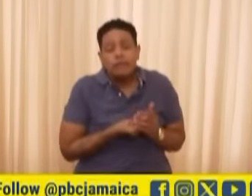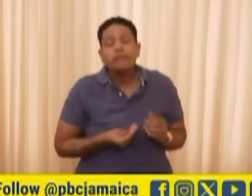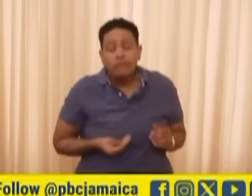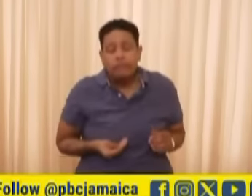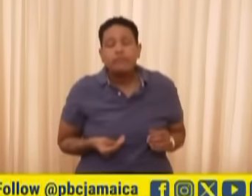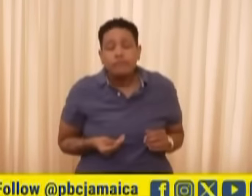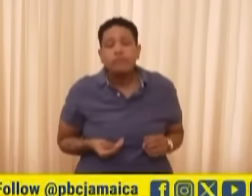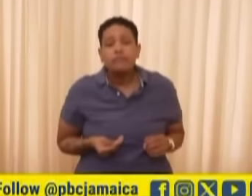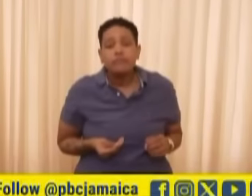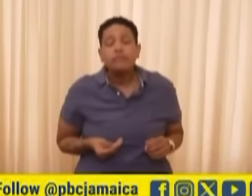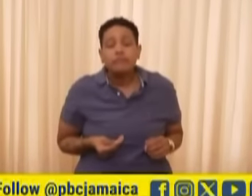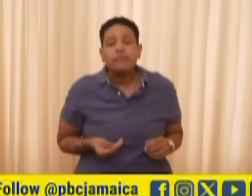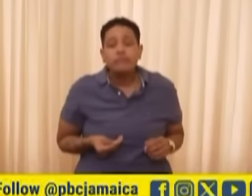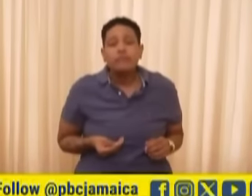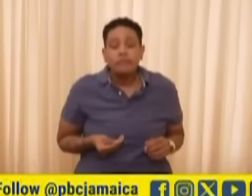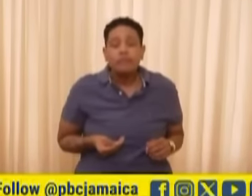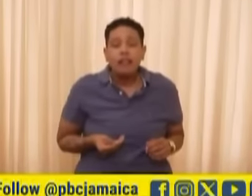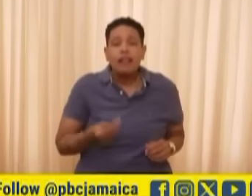13